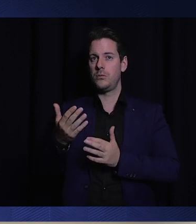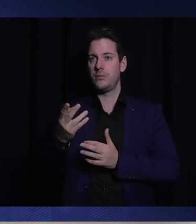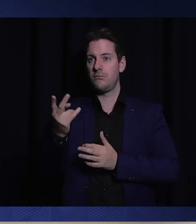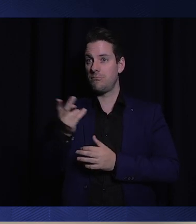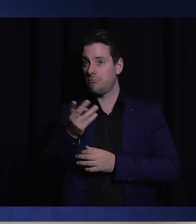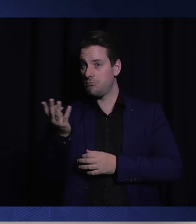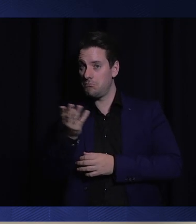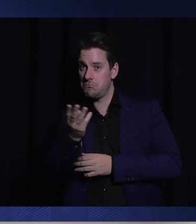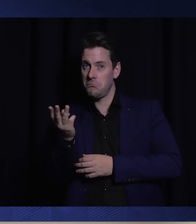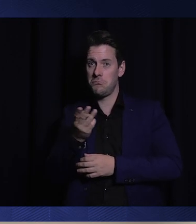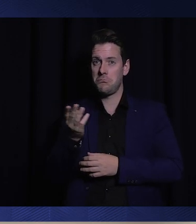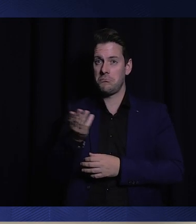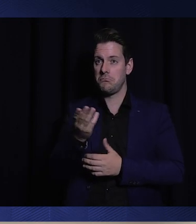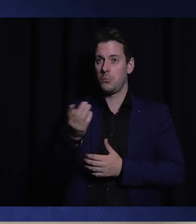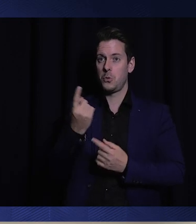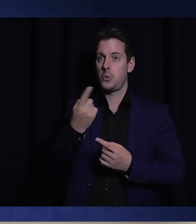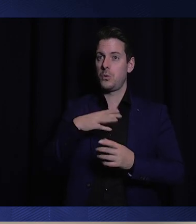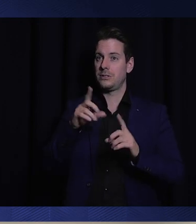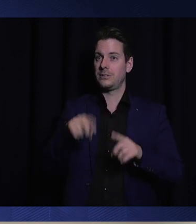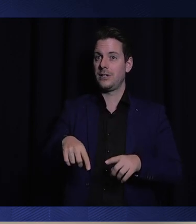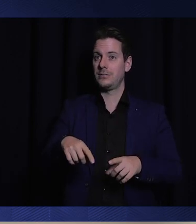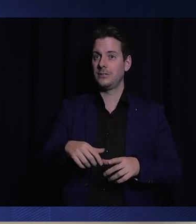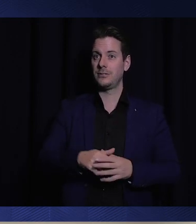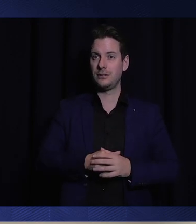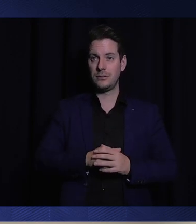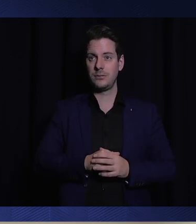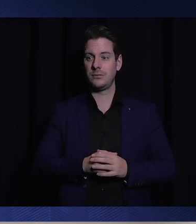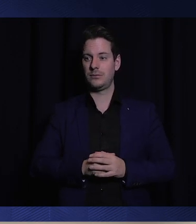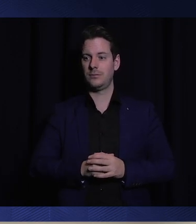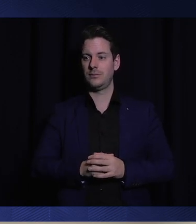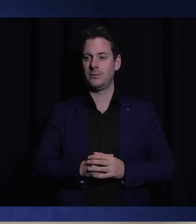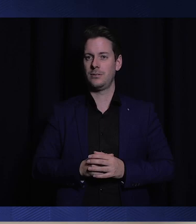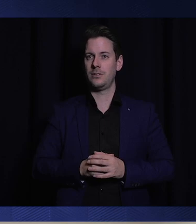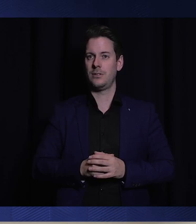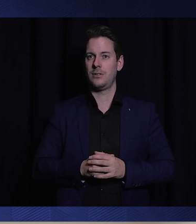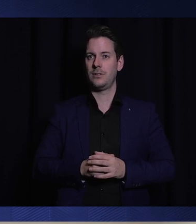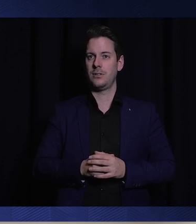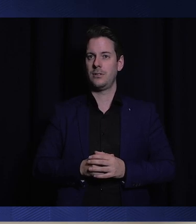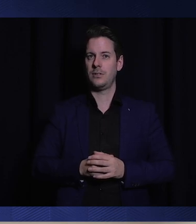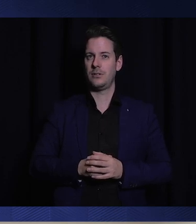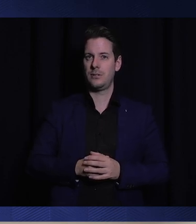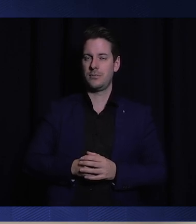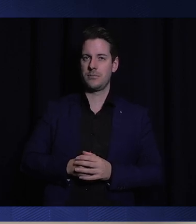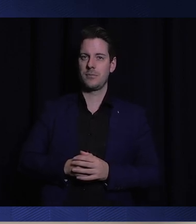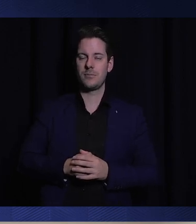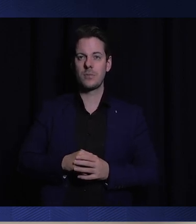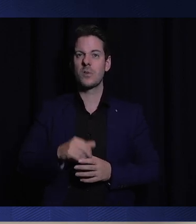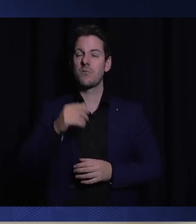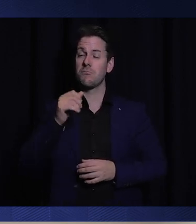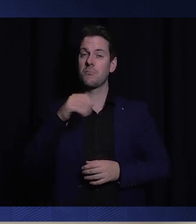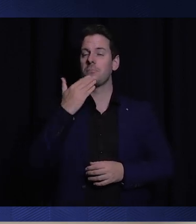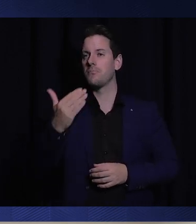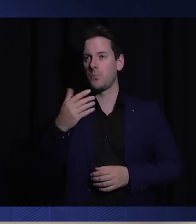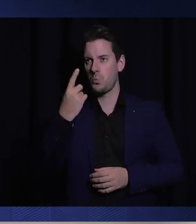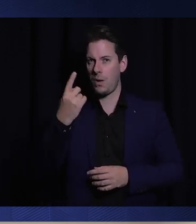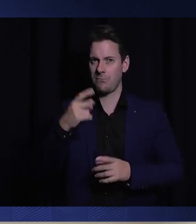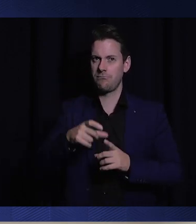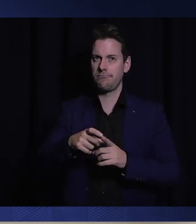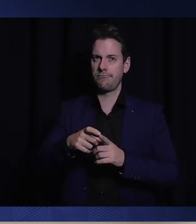whole of government effort to implement and re-establish the ecosystem services that we may have